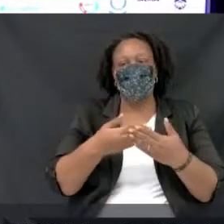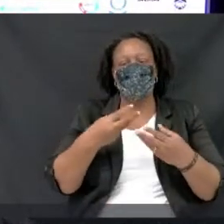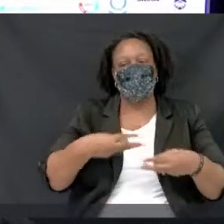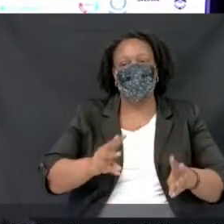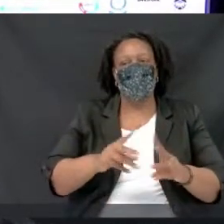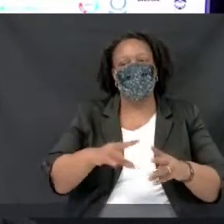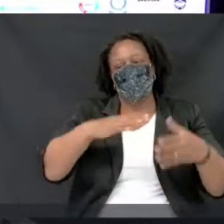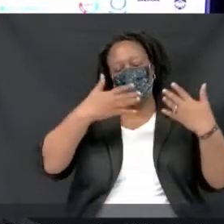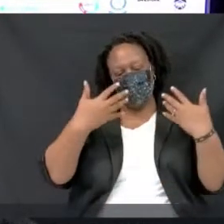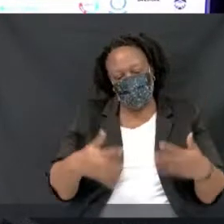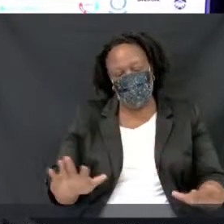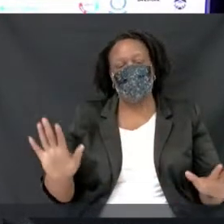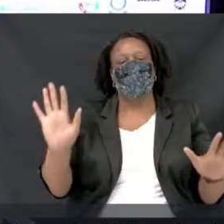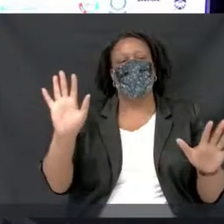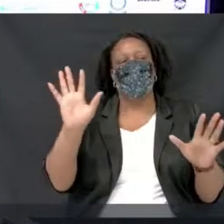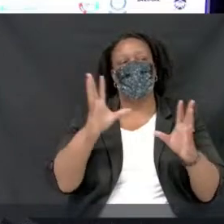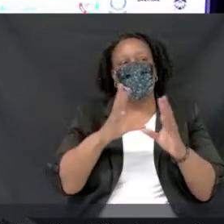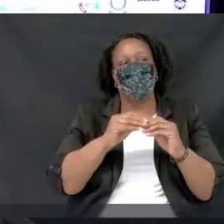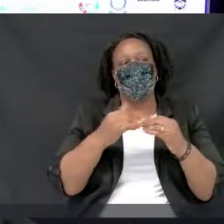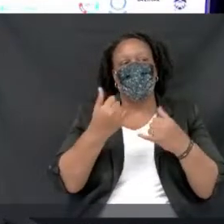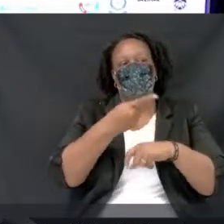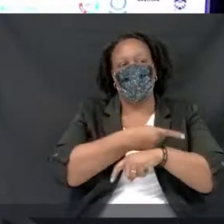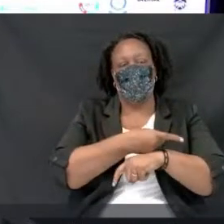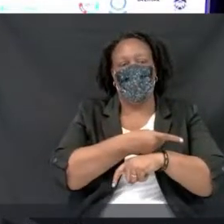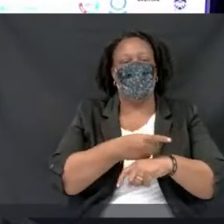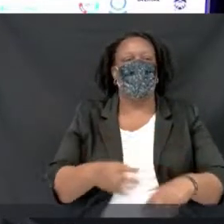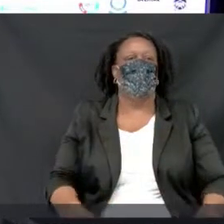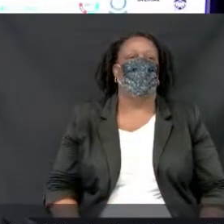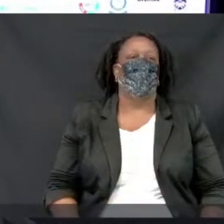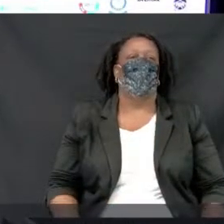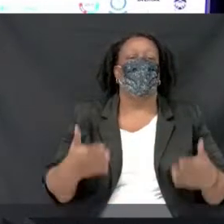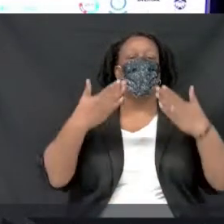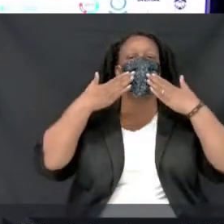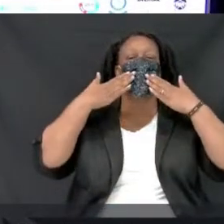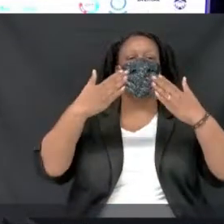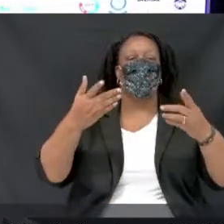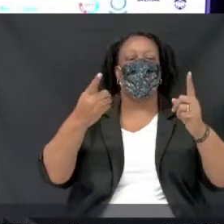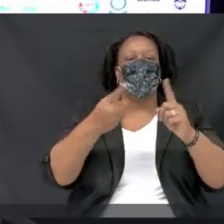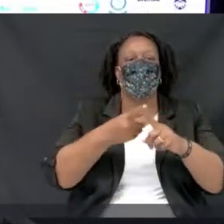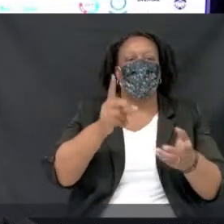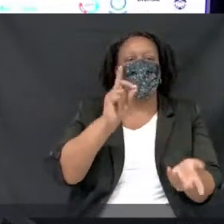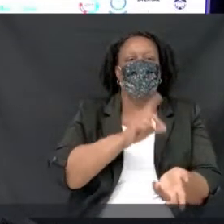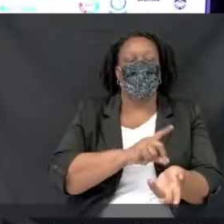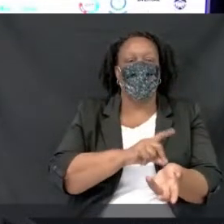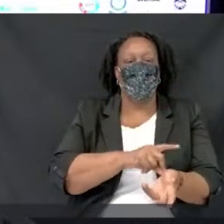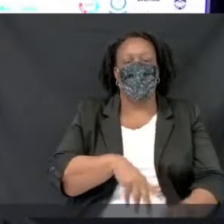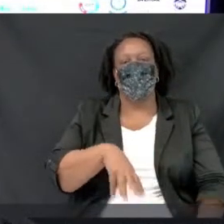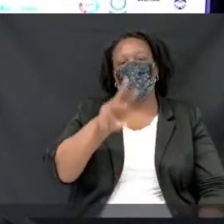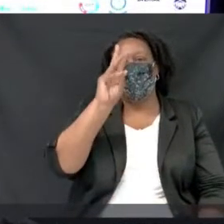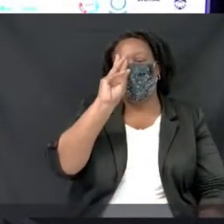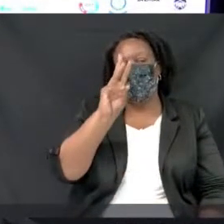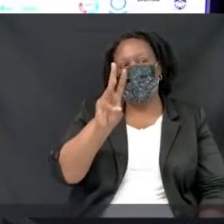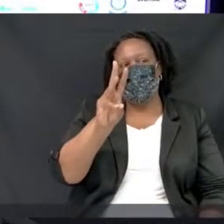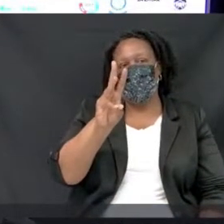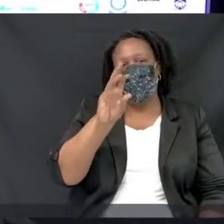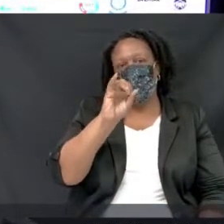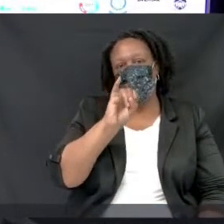We thank Dr. Cameron Wilkinson. He has been, how must I say